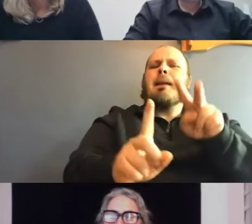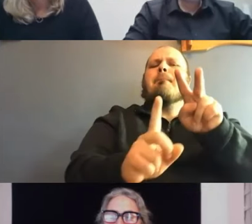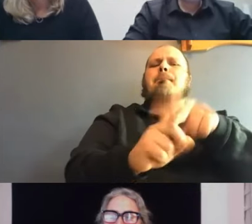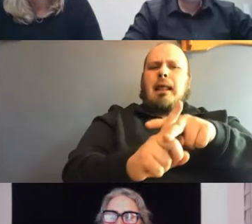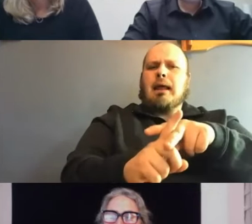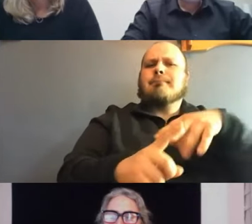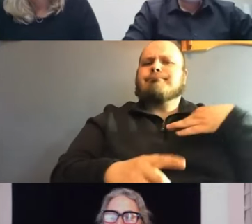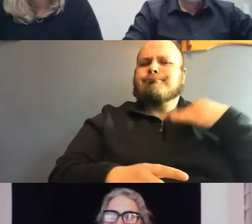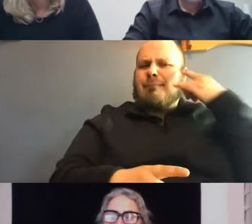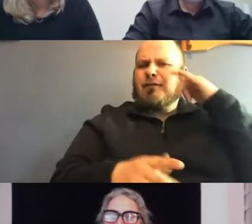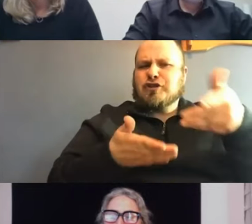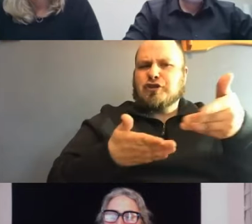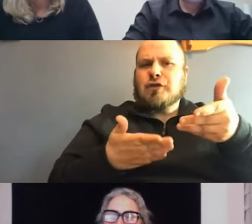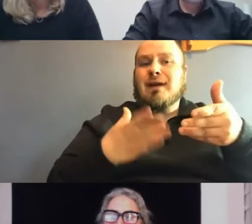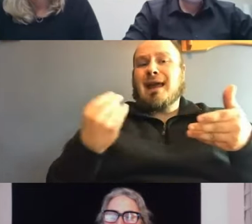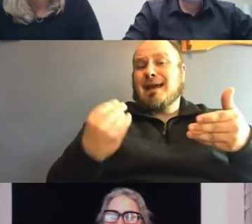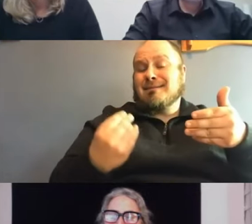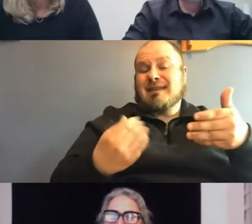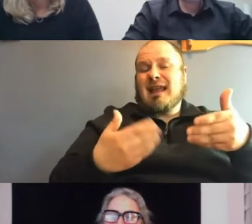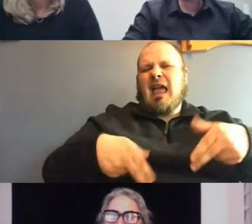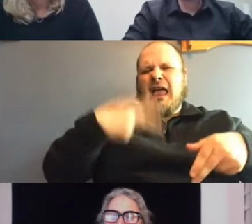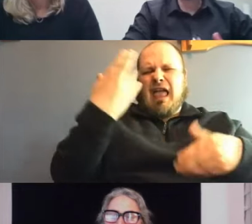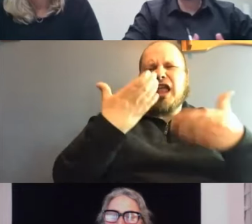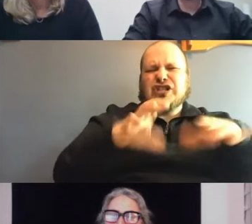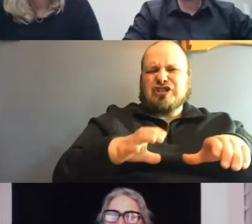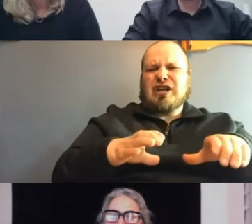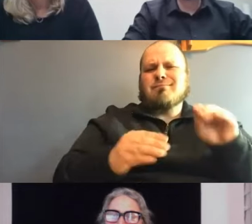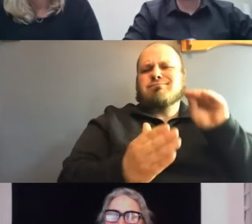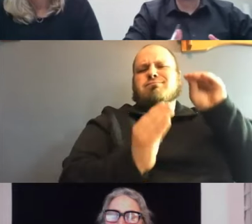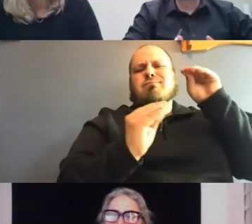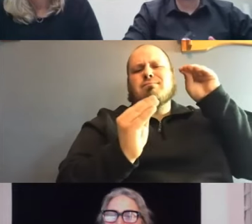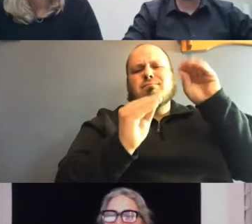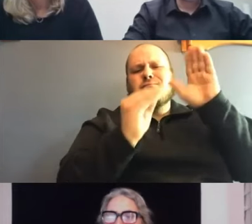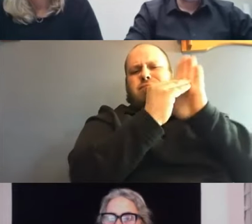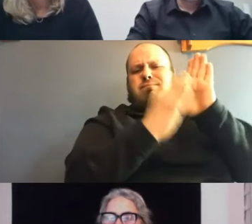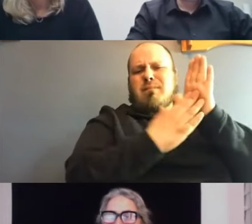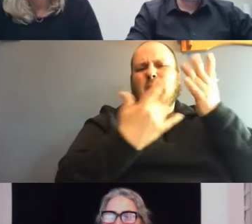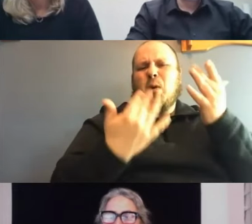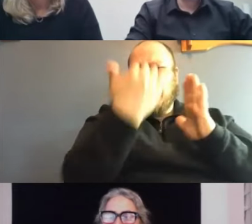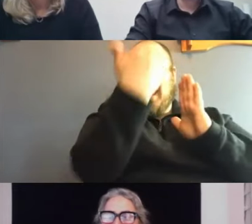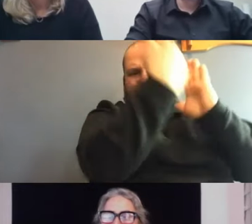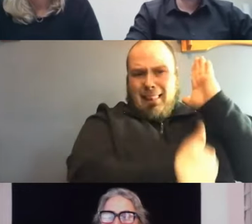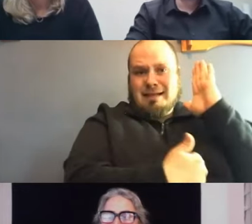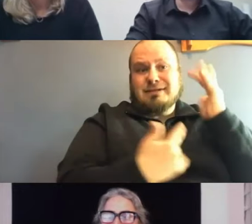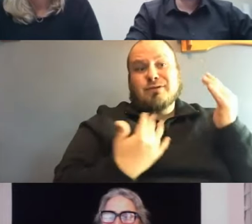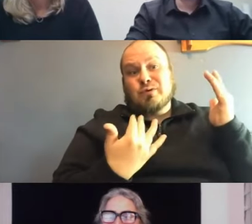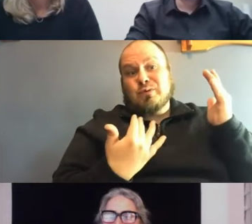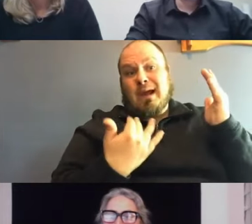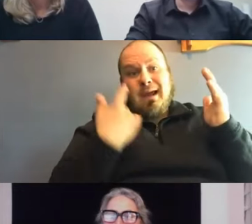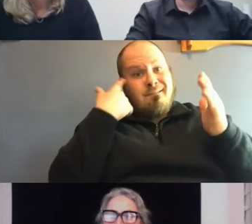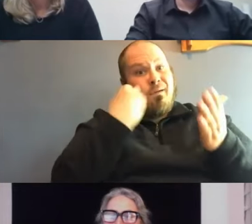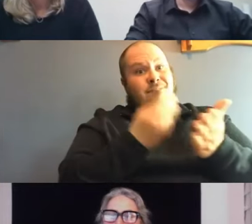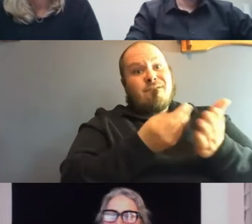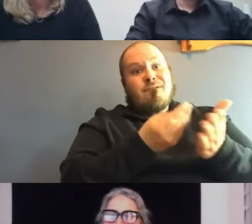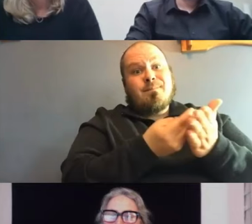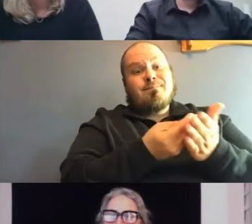on a wait list. Your child will have to wait for funding to open, like Julie had mentioned. So that's why it's